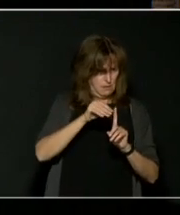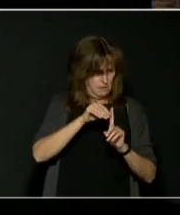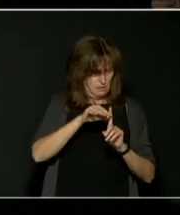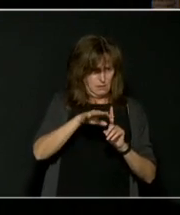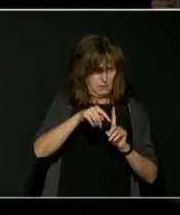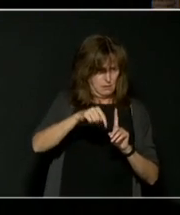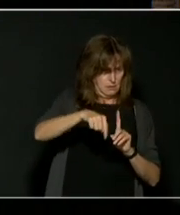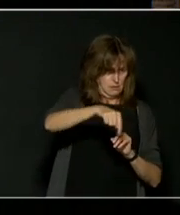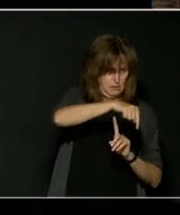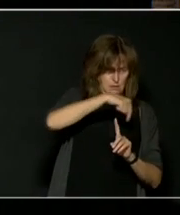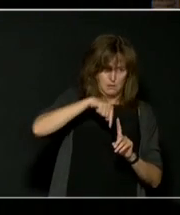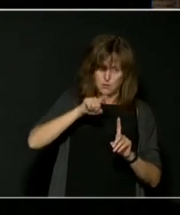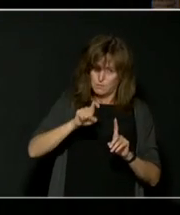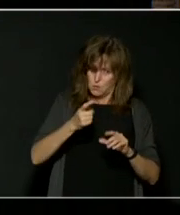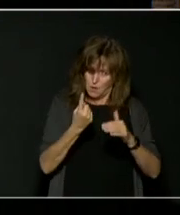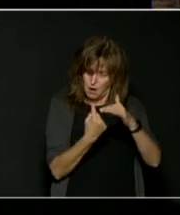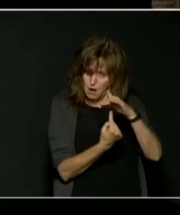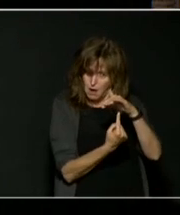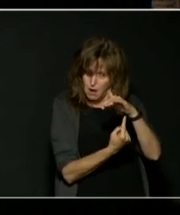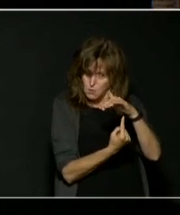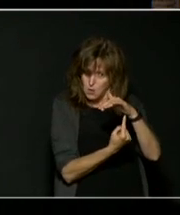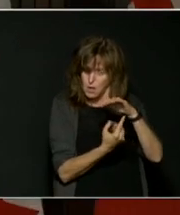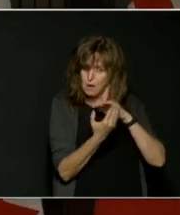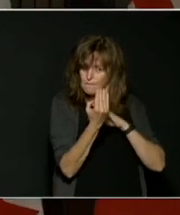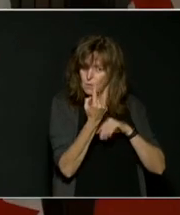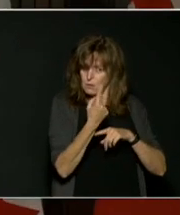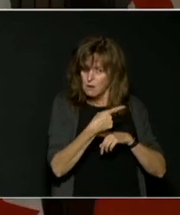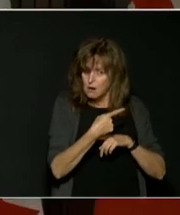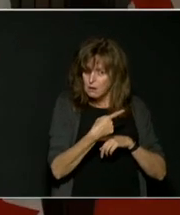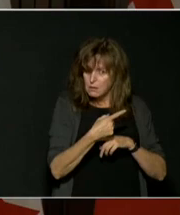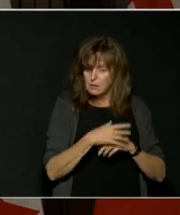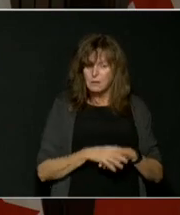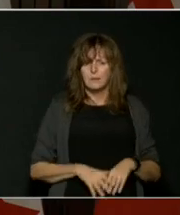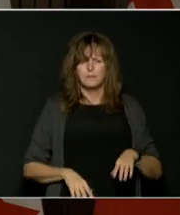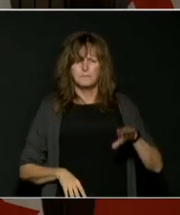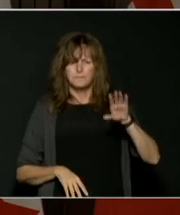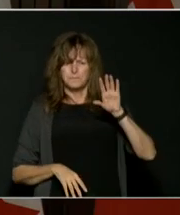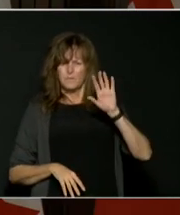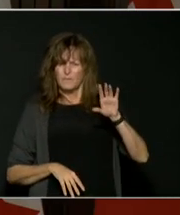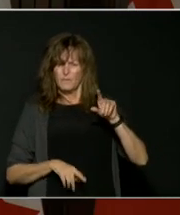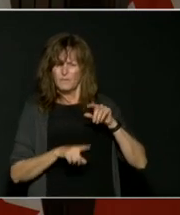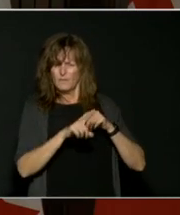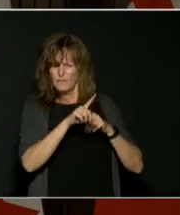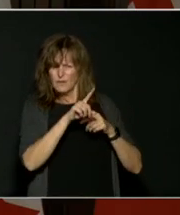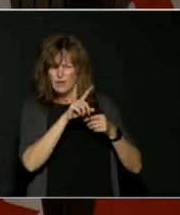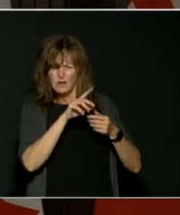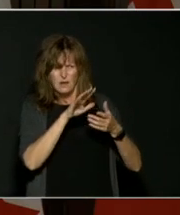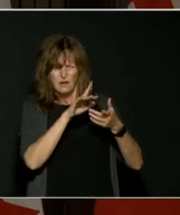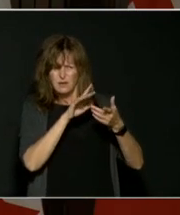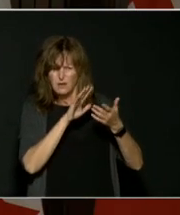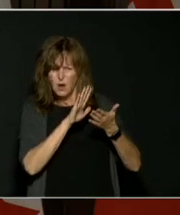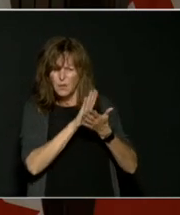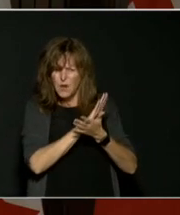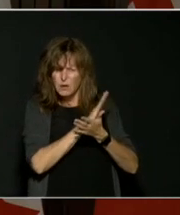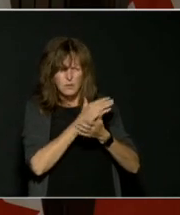to go about this? I don't have the document in front of me. I assume you're talking about contacts of a case.